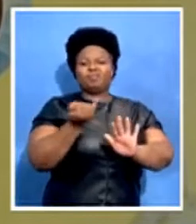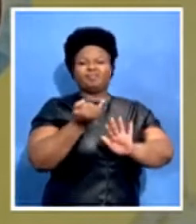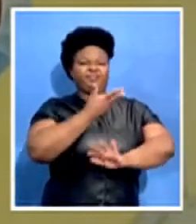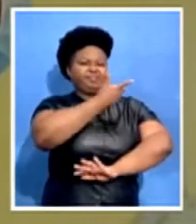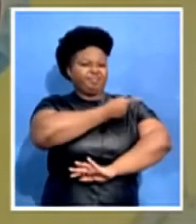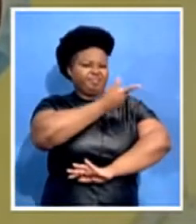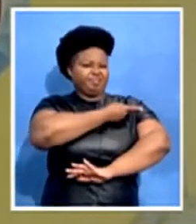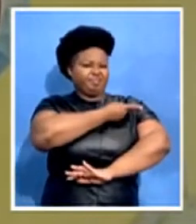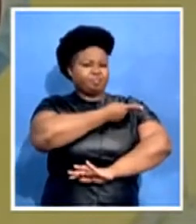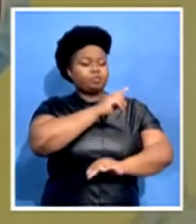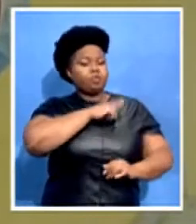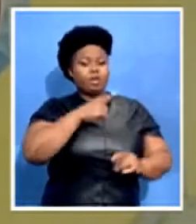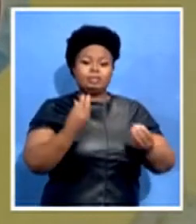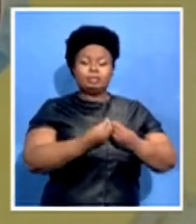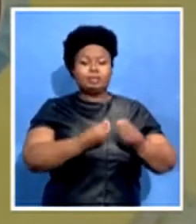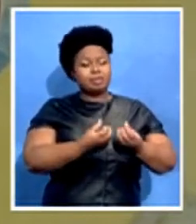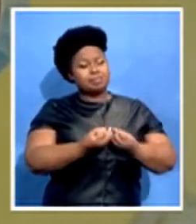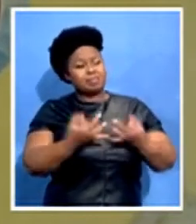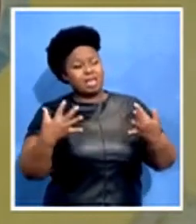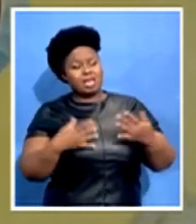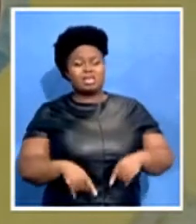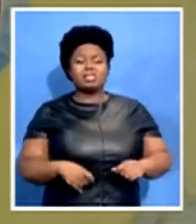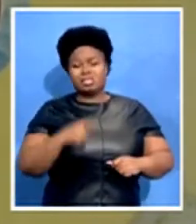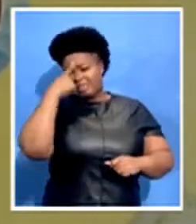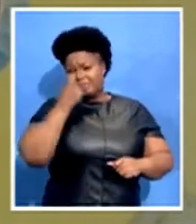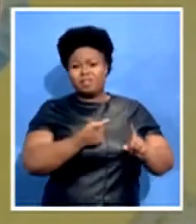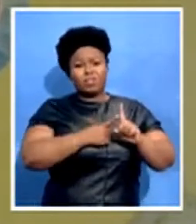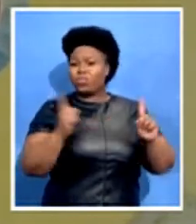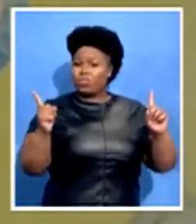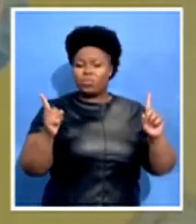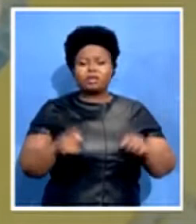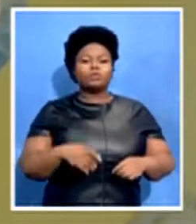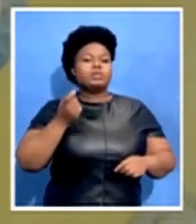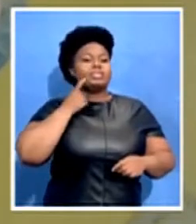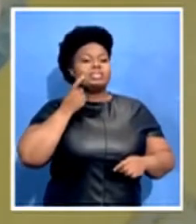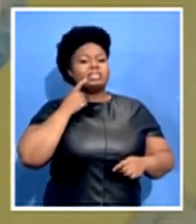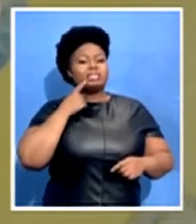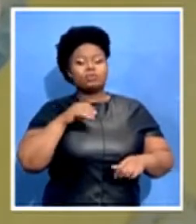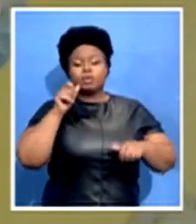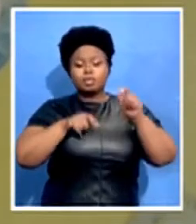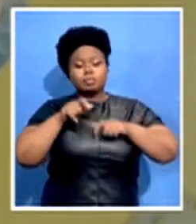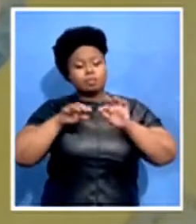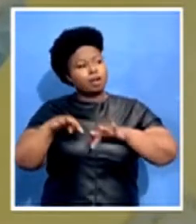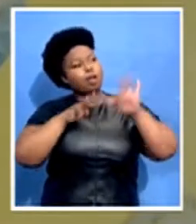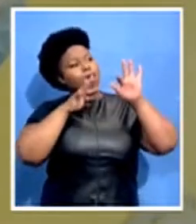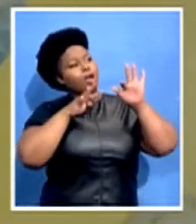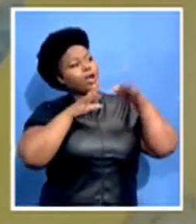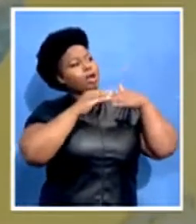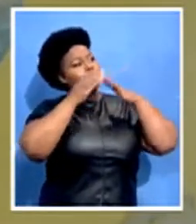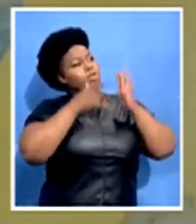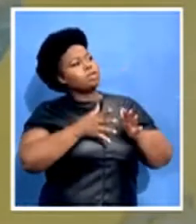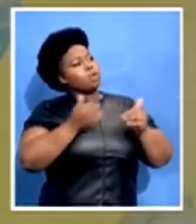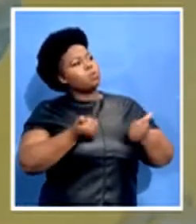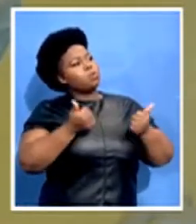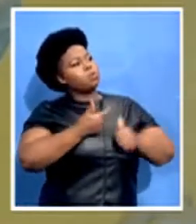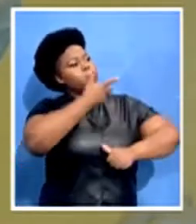by controversy, it is much easier to say, because my leader is now there, then I can know that this is